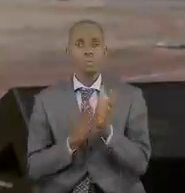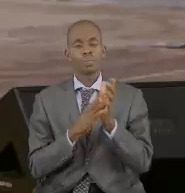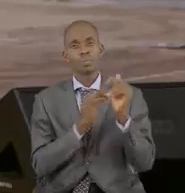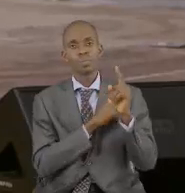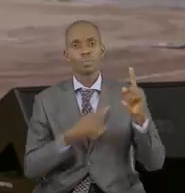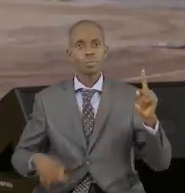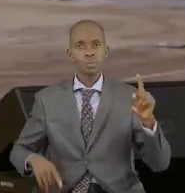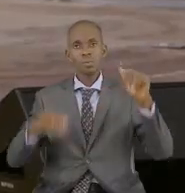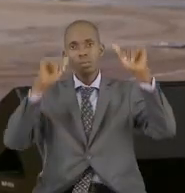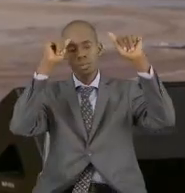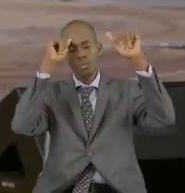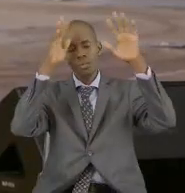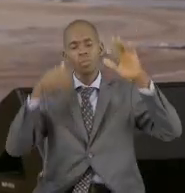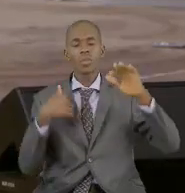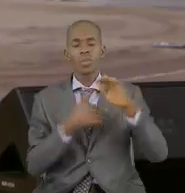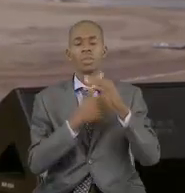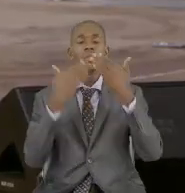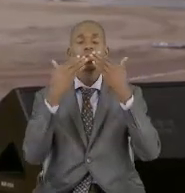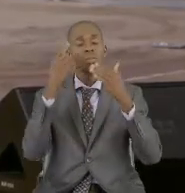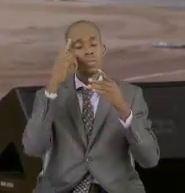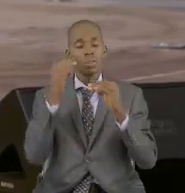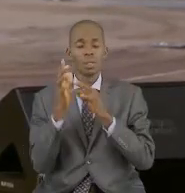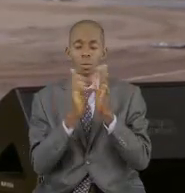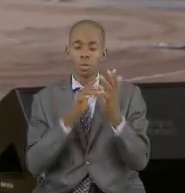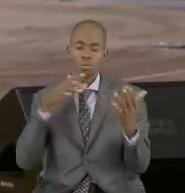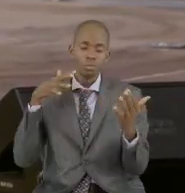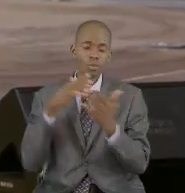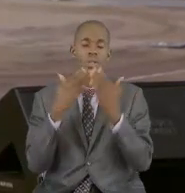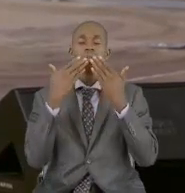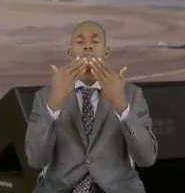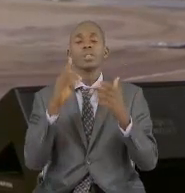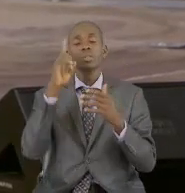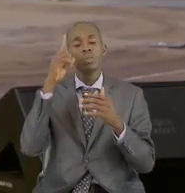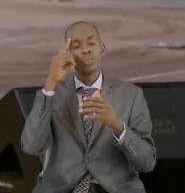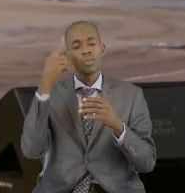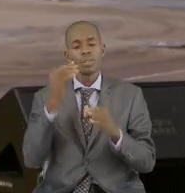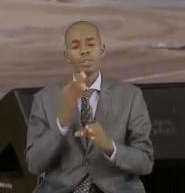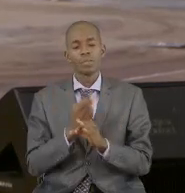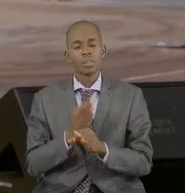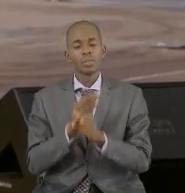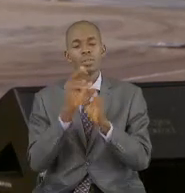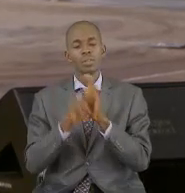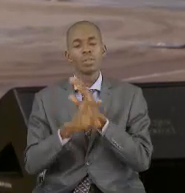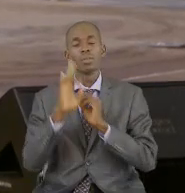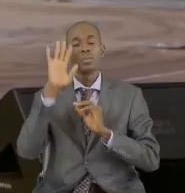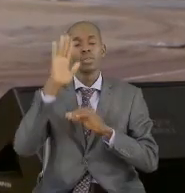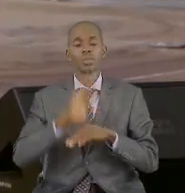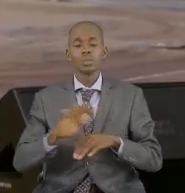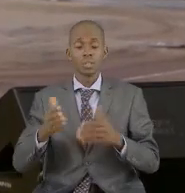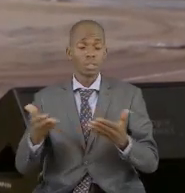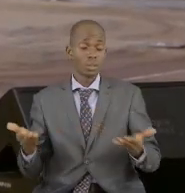Father, we thank you for the Bible study. Thank you for the faithfulness of your children here